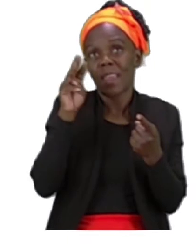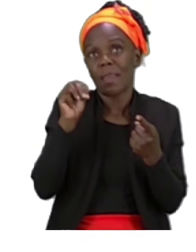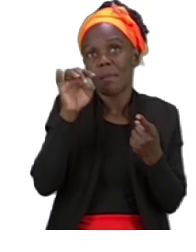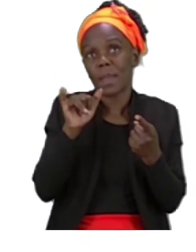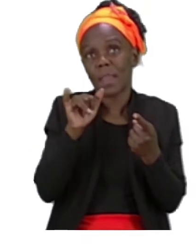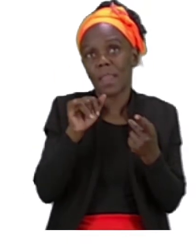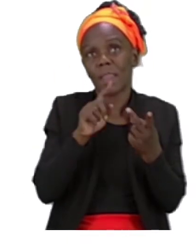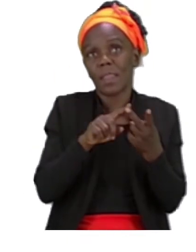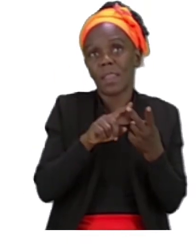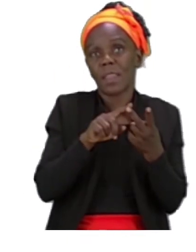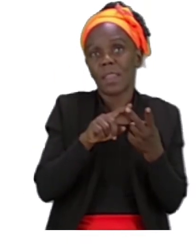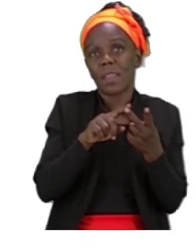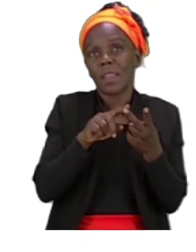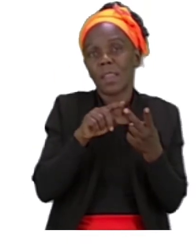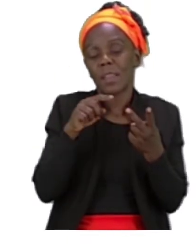him,